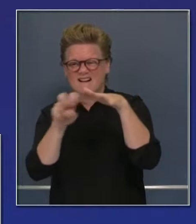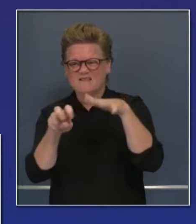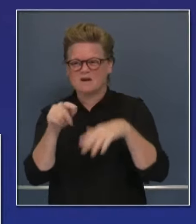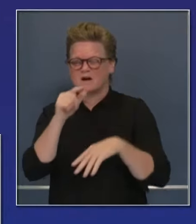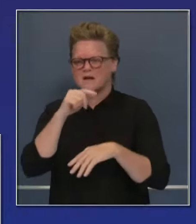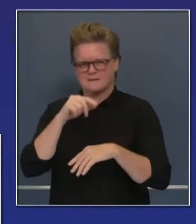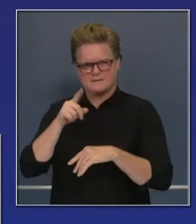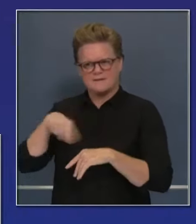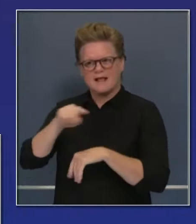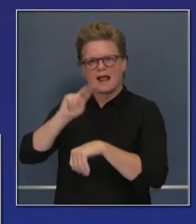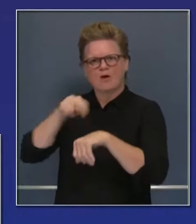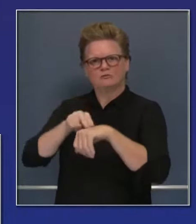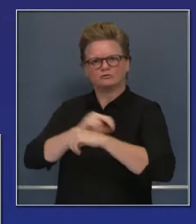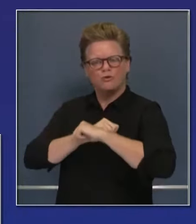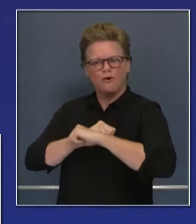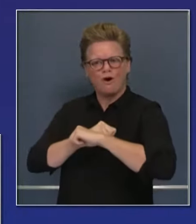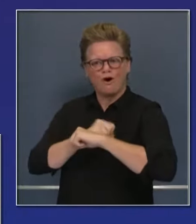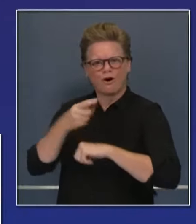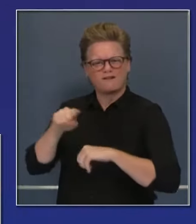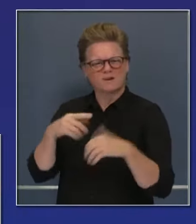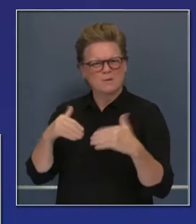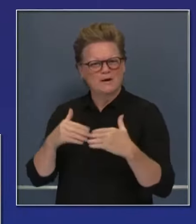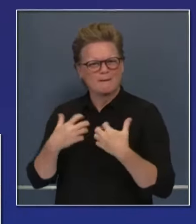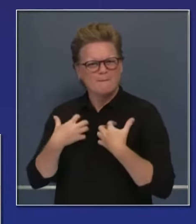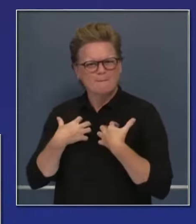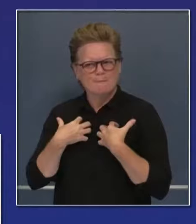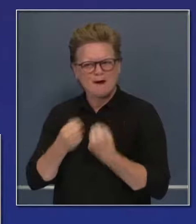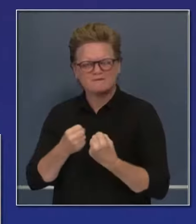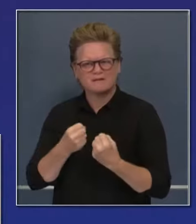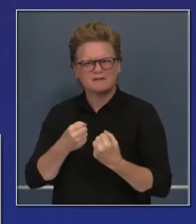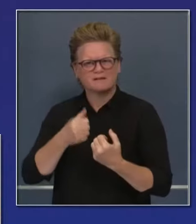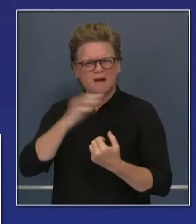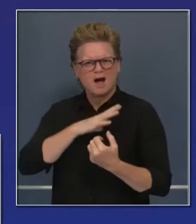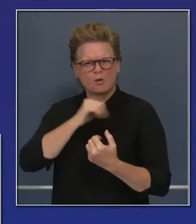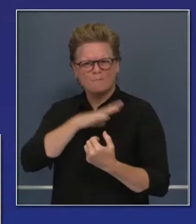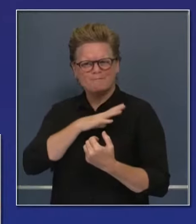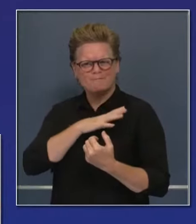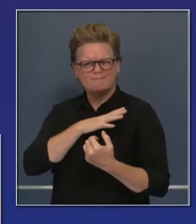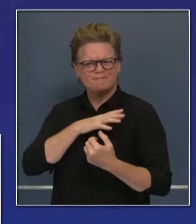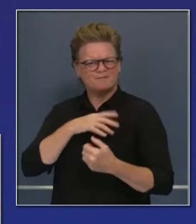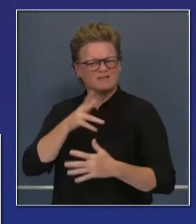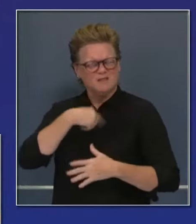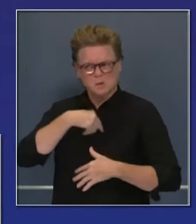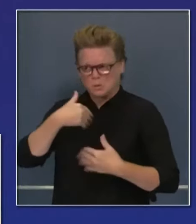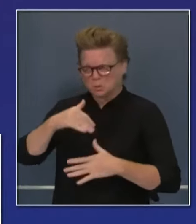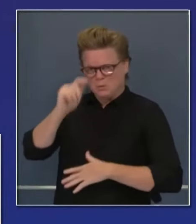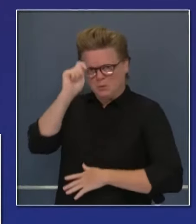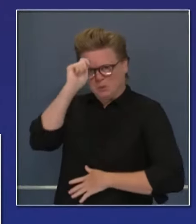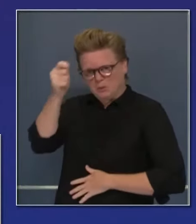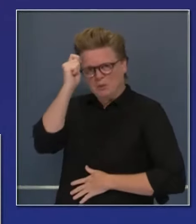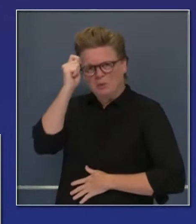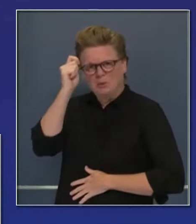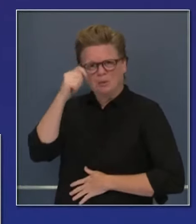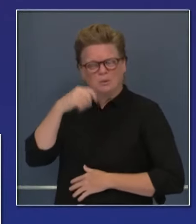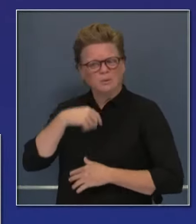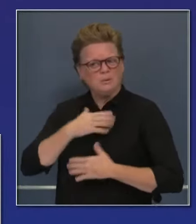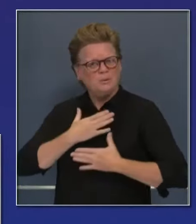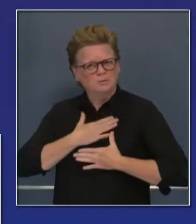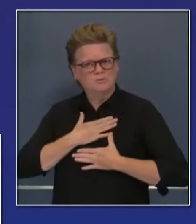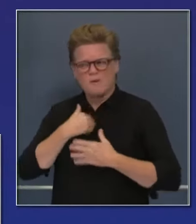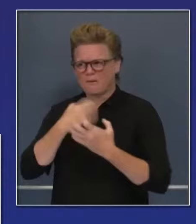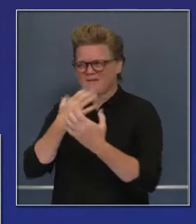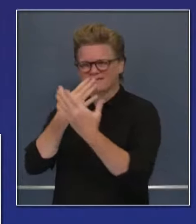Guards men and women, and I just want to personally express deep respect and admiration on behalf of 40 million Californians, but also on behalf